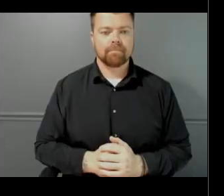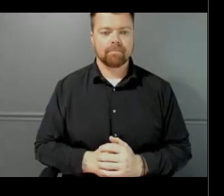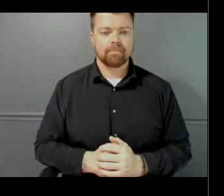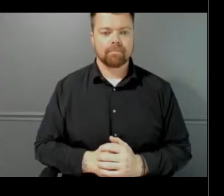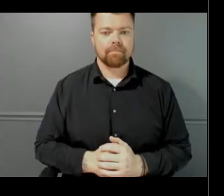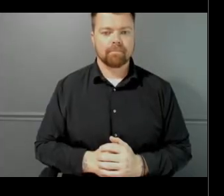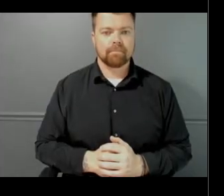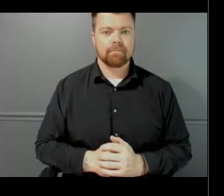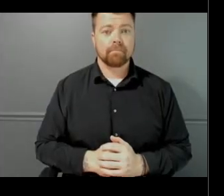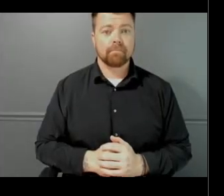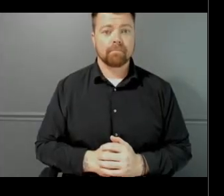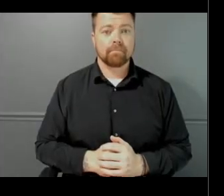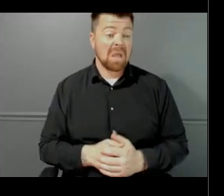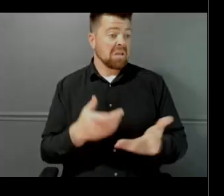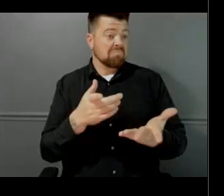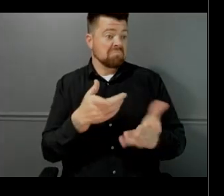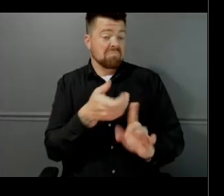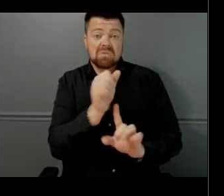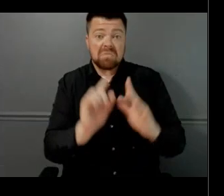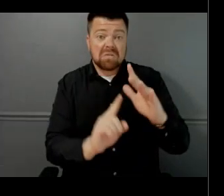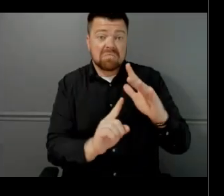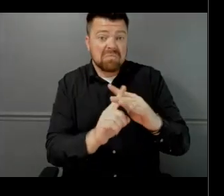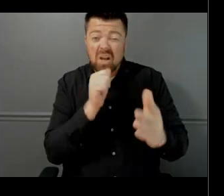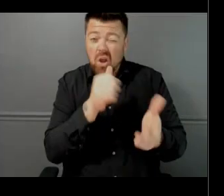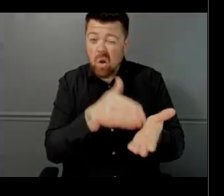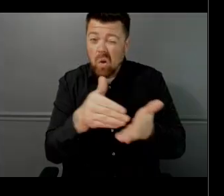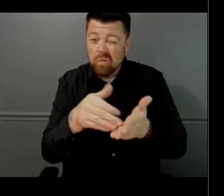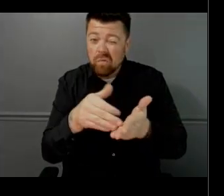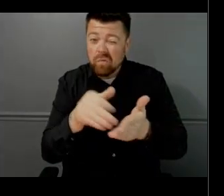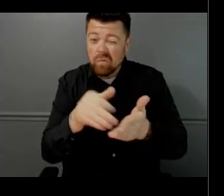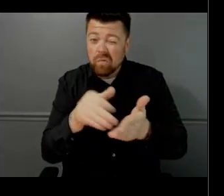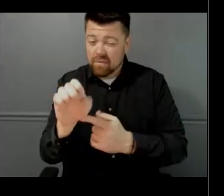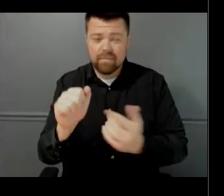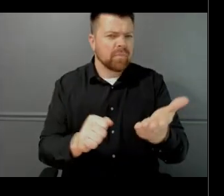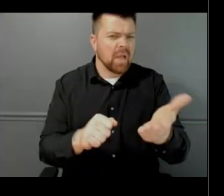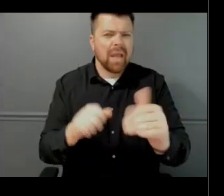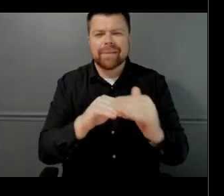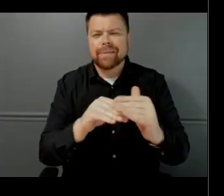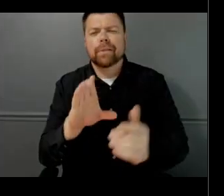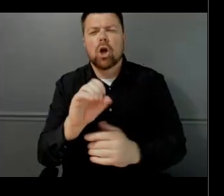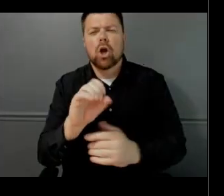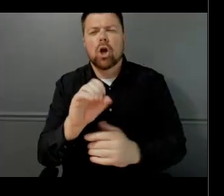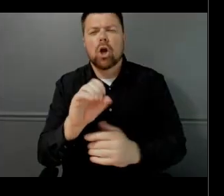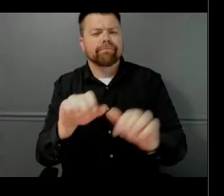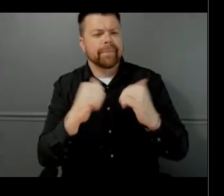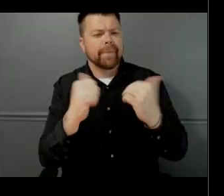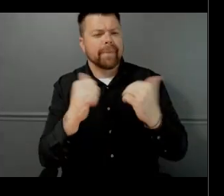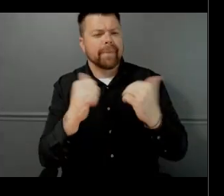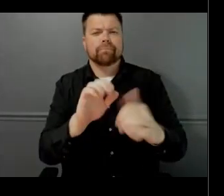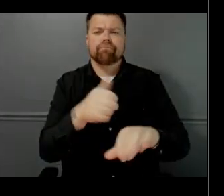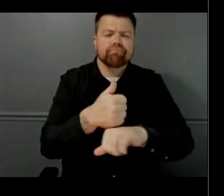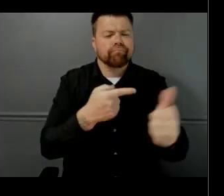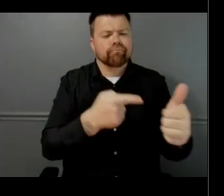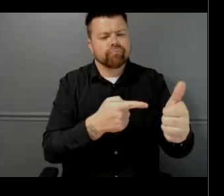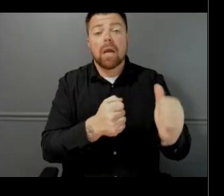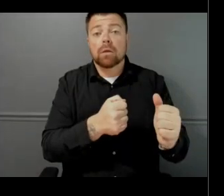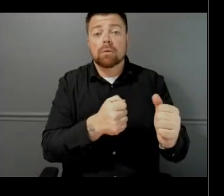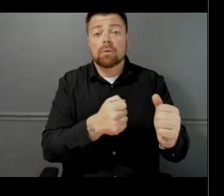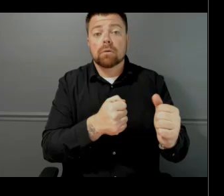In rare cases, access to common areas vehicular route